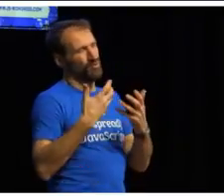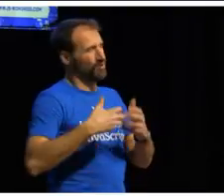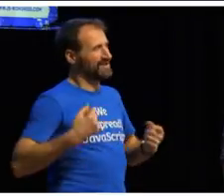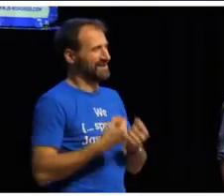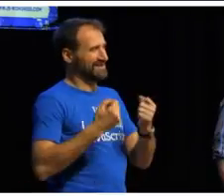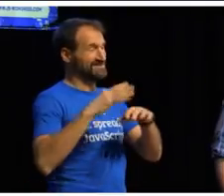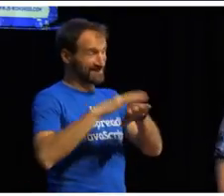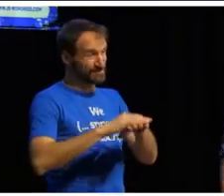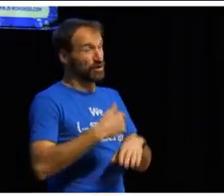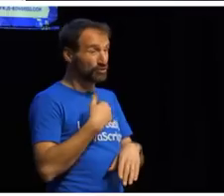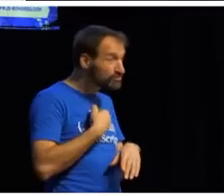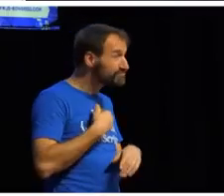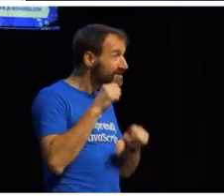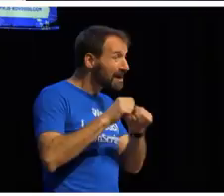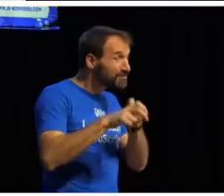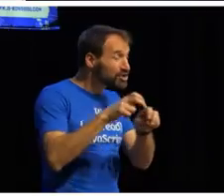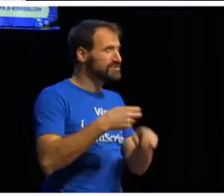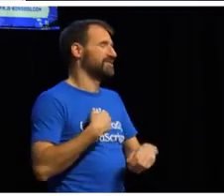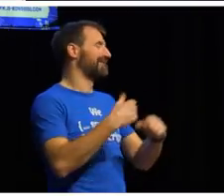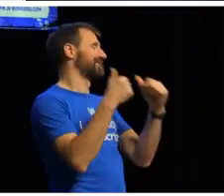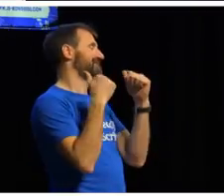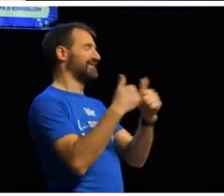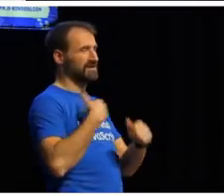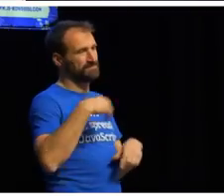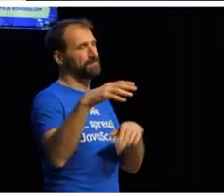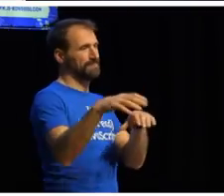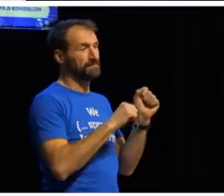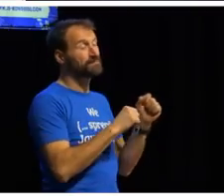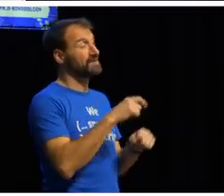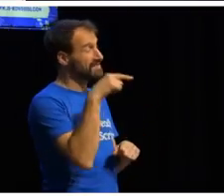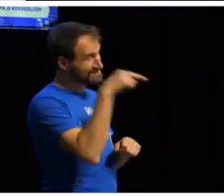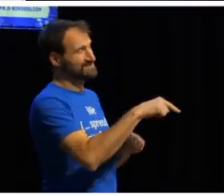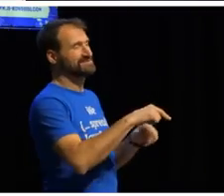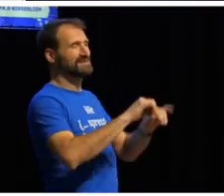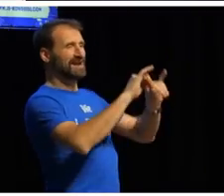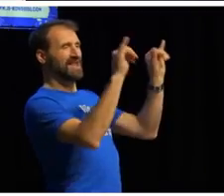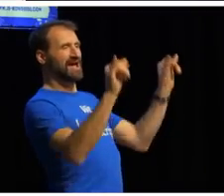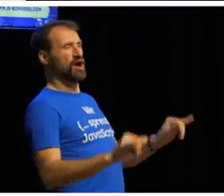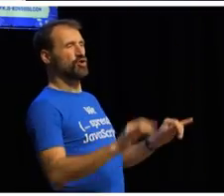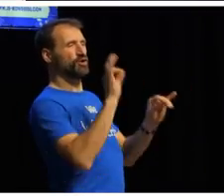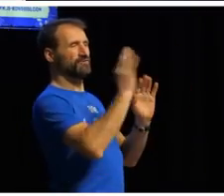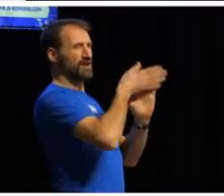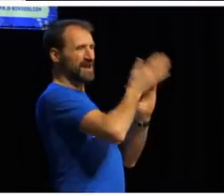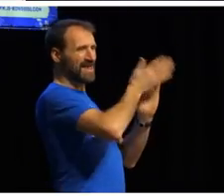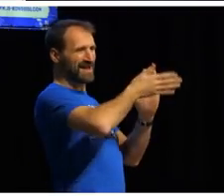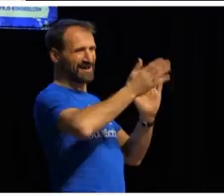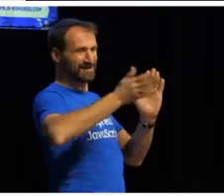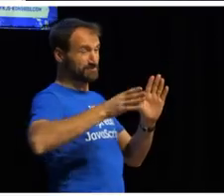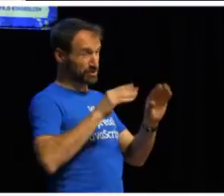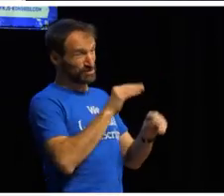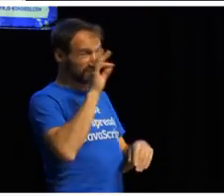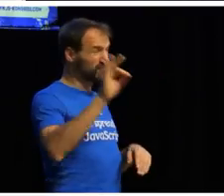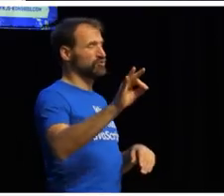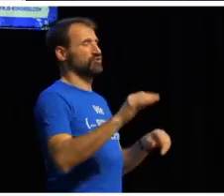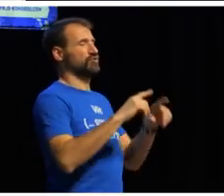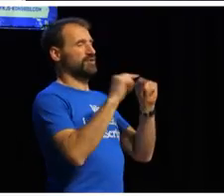This is actually the layout of layers that they are using for the network. And this is really deep. I mean, you read it